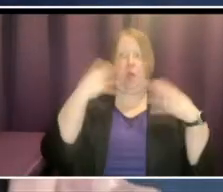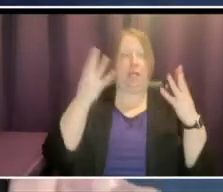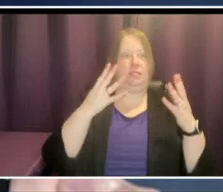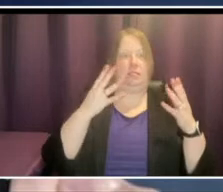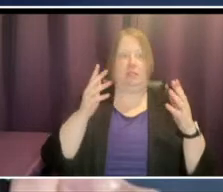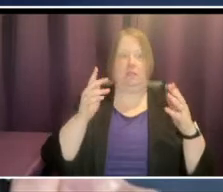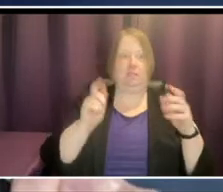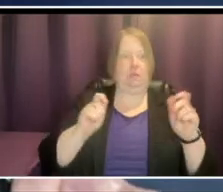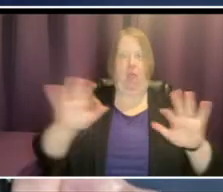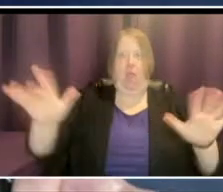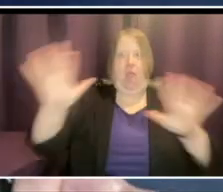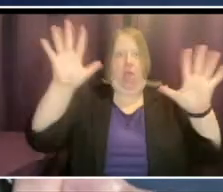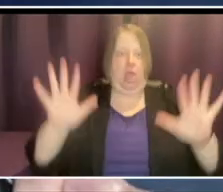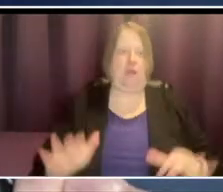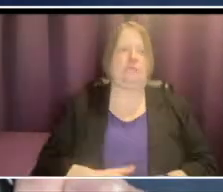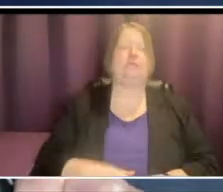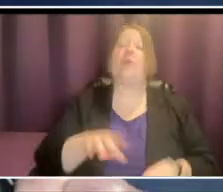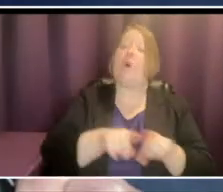Also,